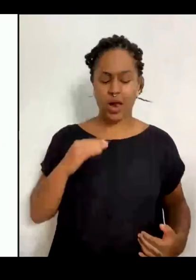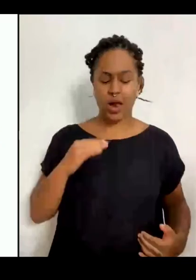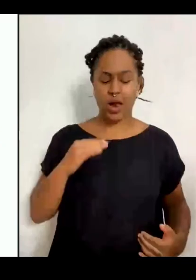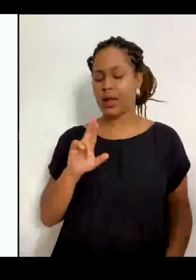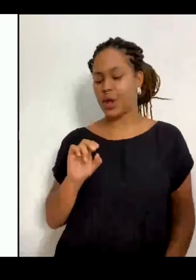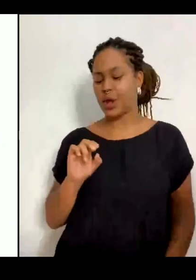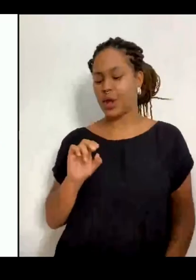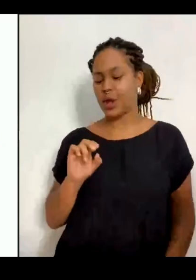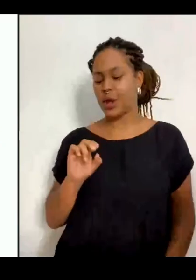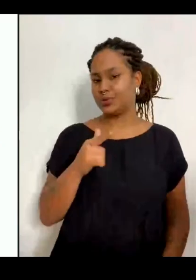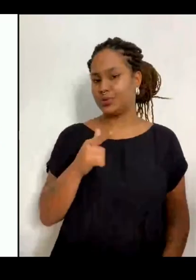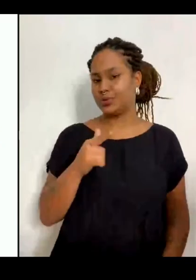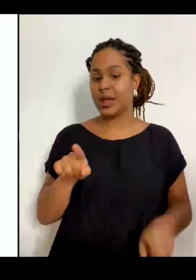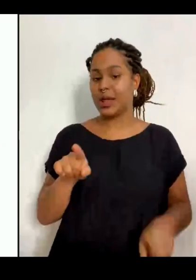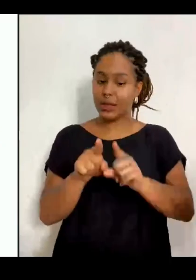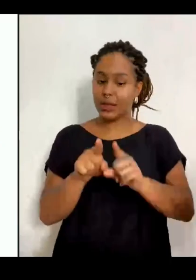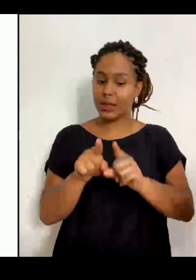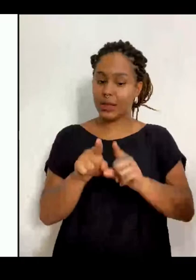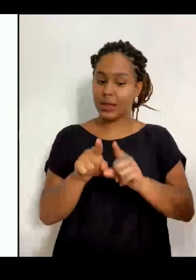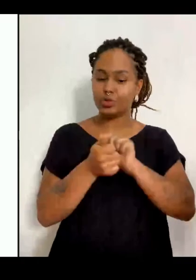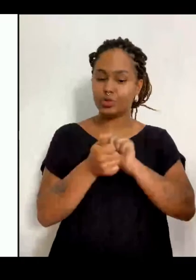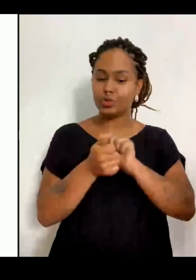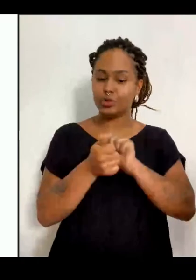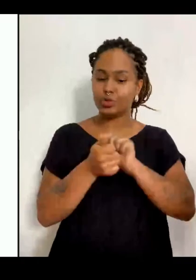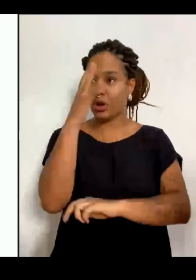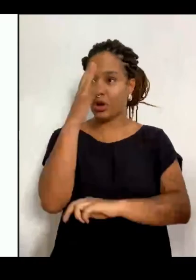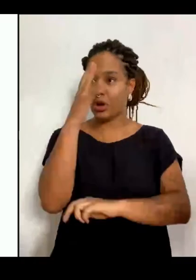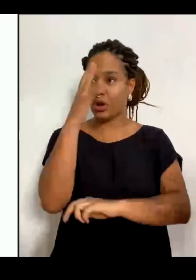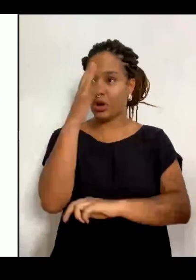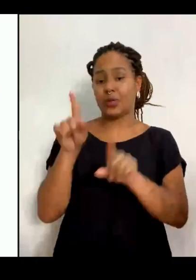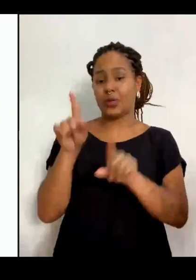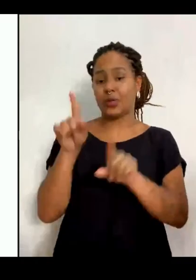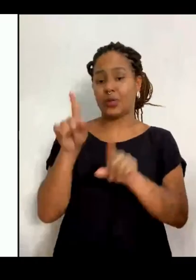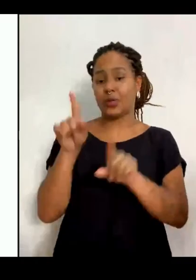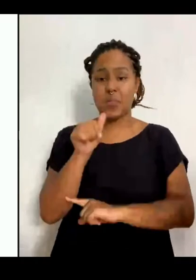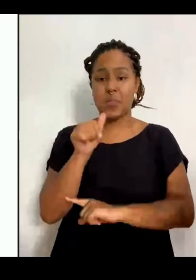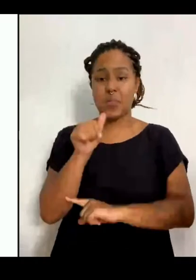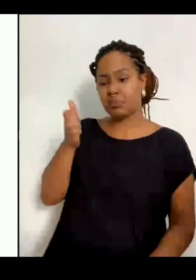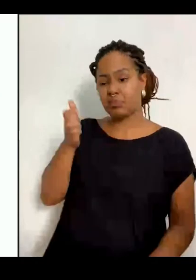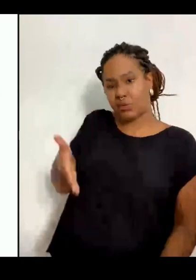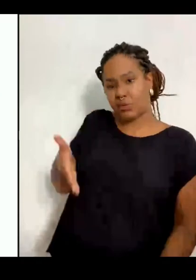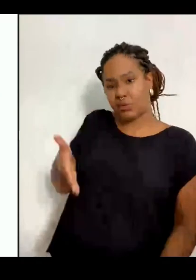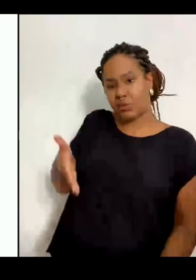among others and these devaluations also mutually reinforce